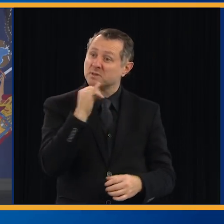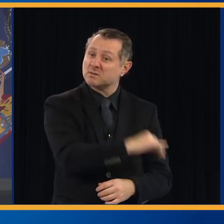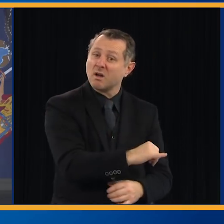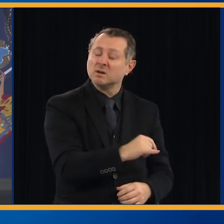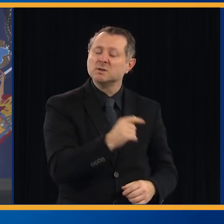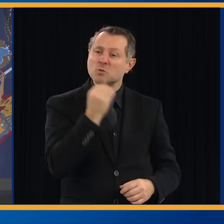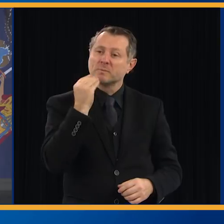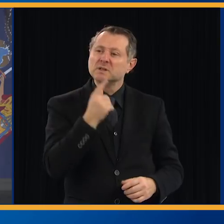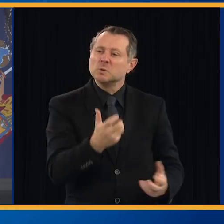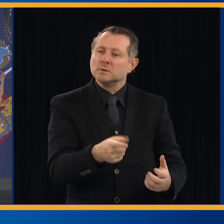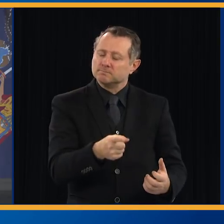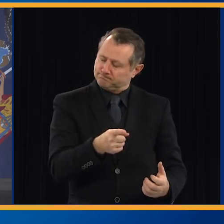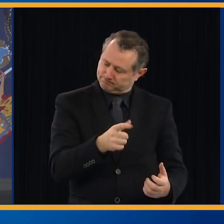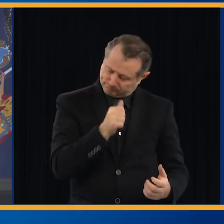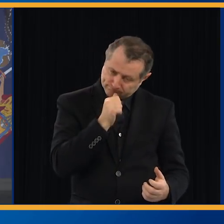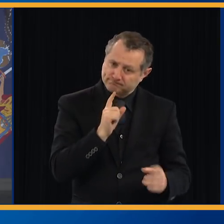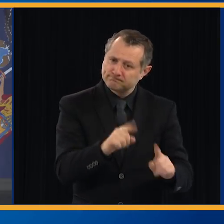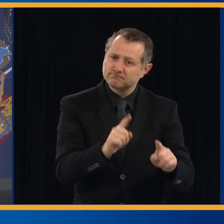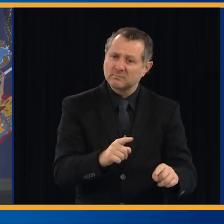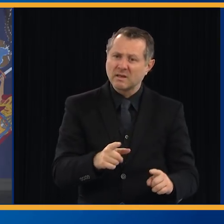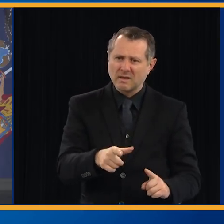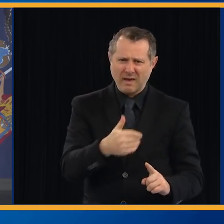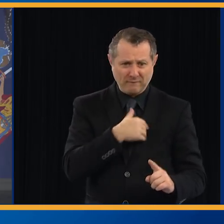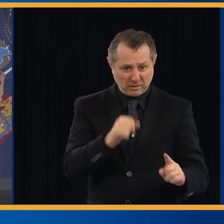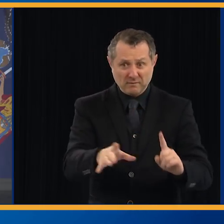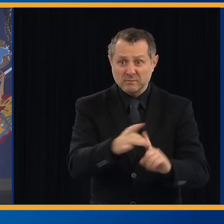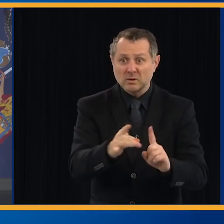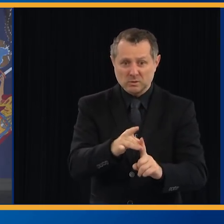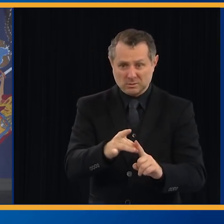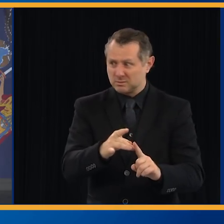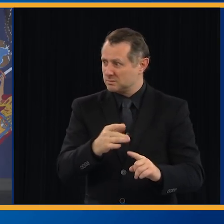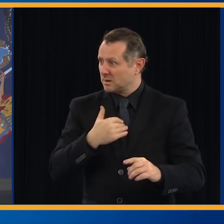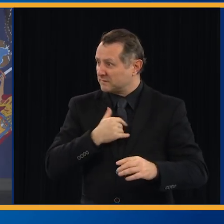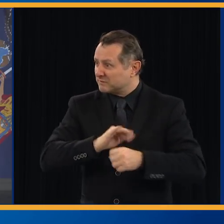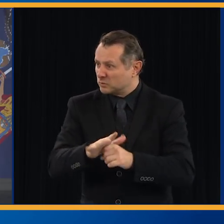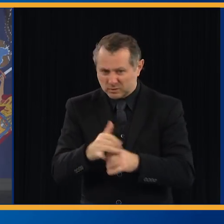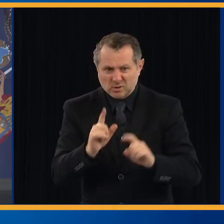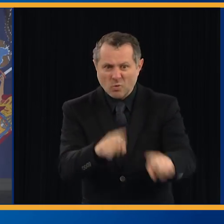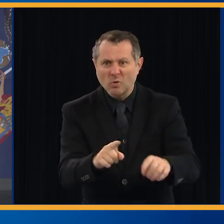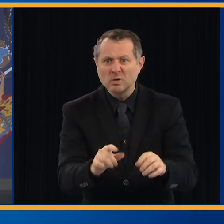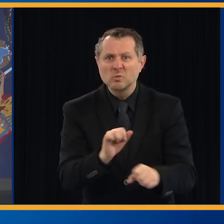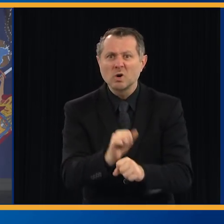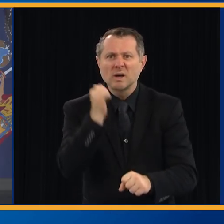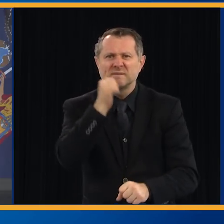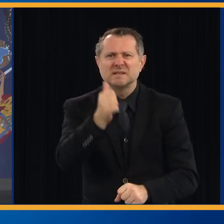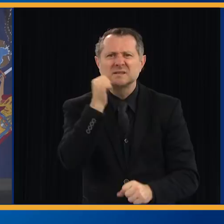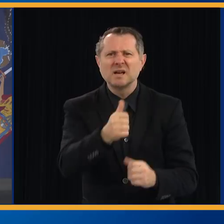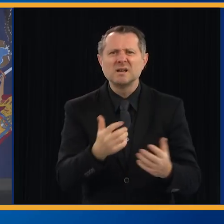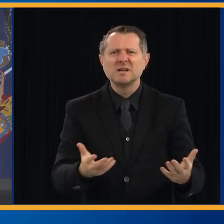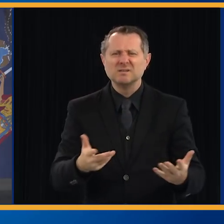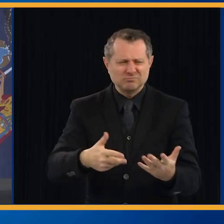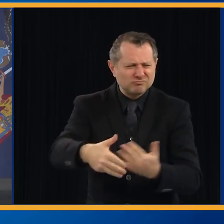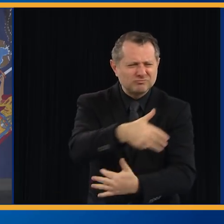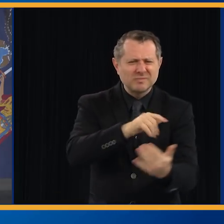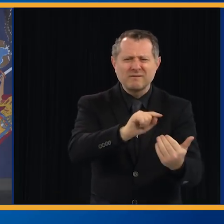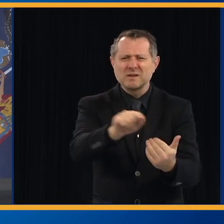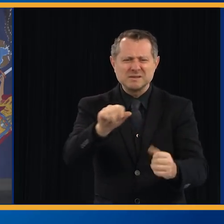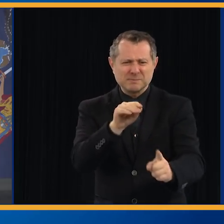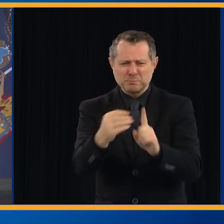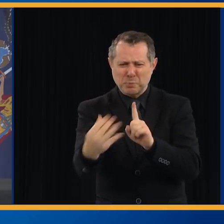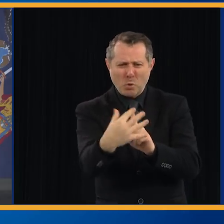And they didn't know what the virus was, and they're out there working with the public, exposing